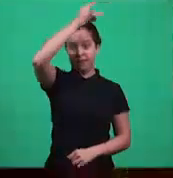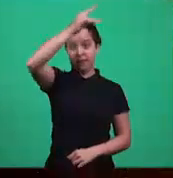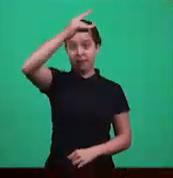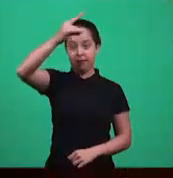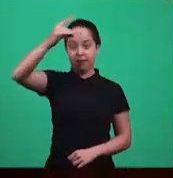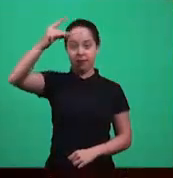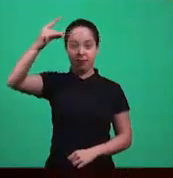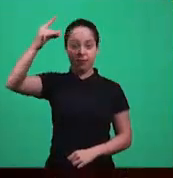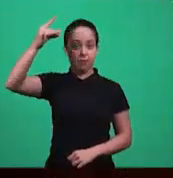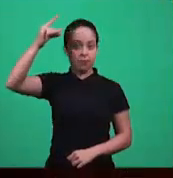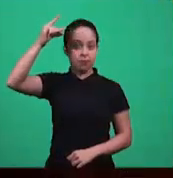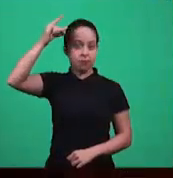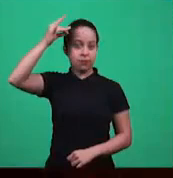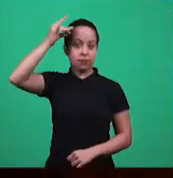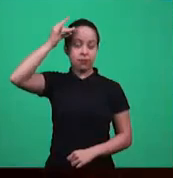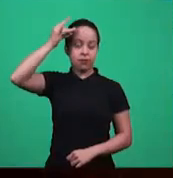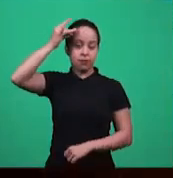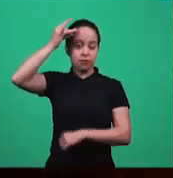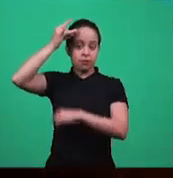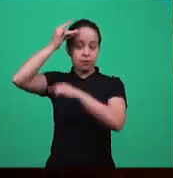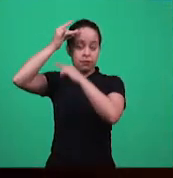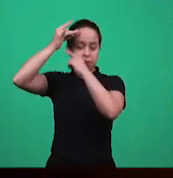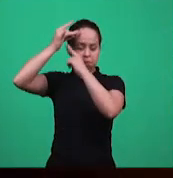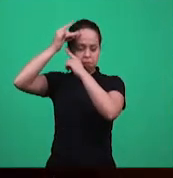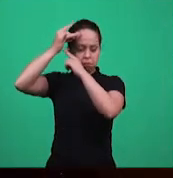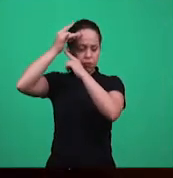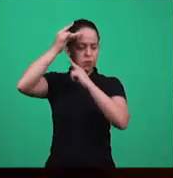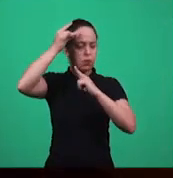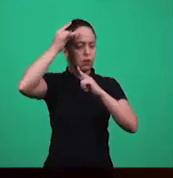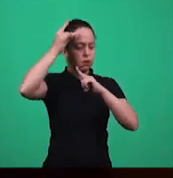The Spirit of the Lord